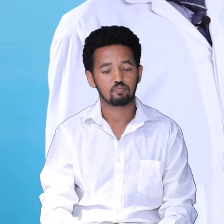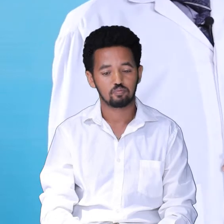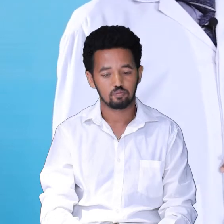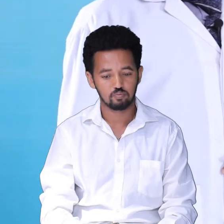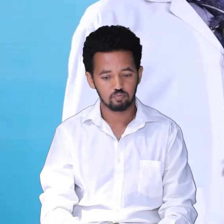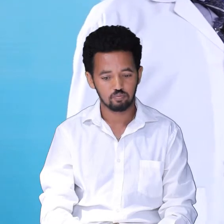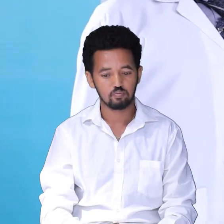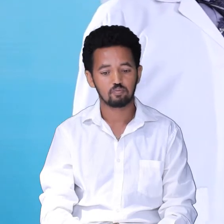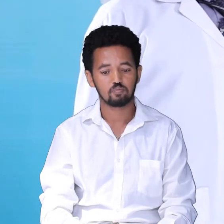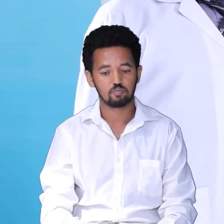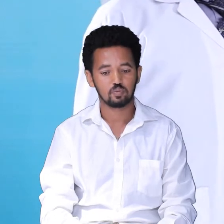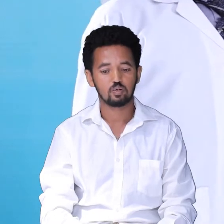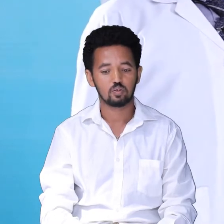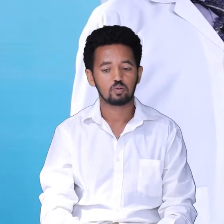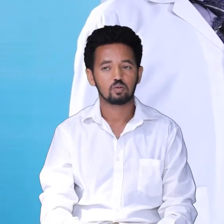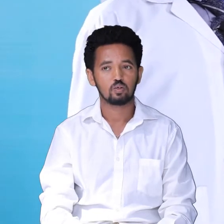Battle of Waterloo.